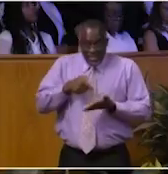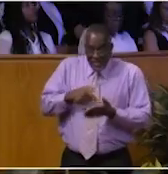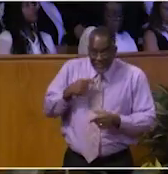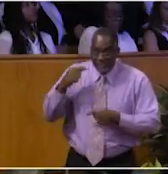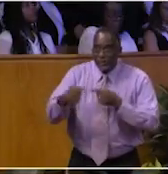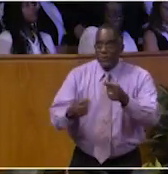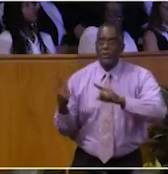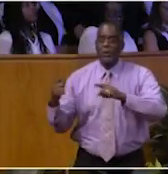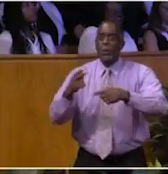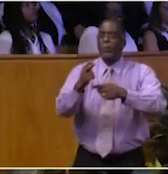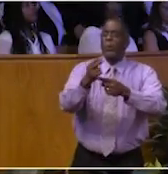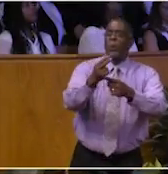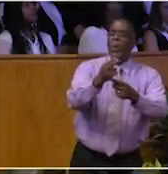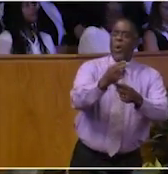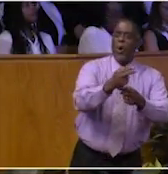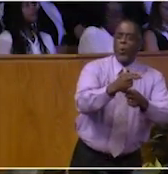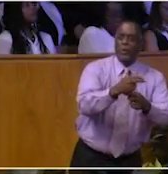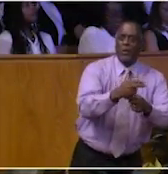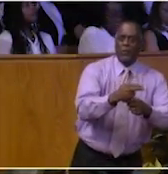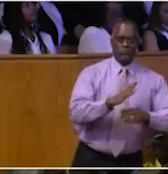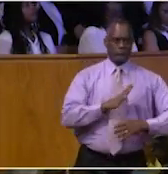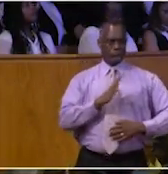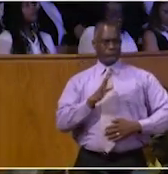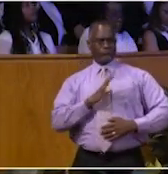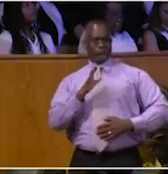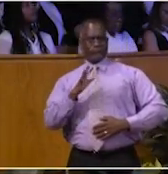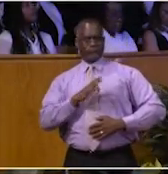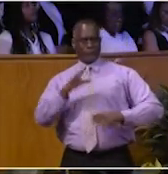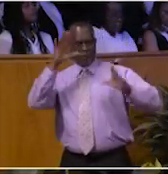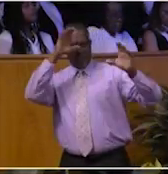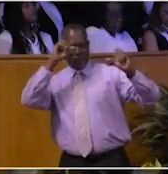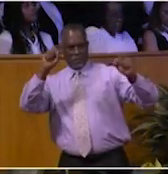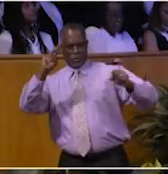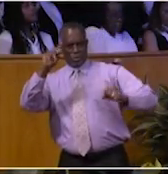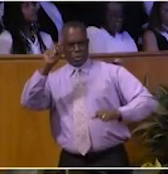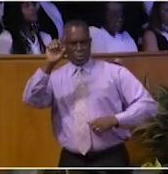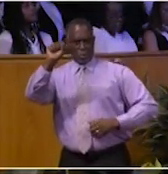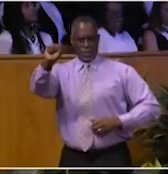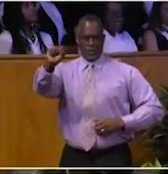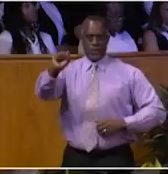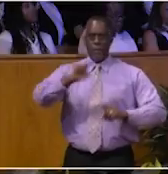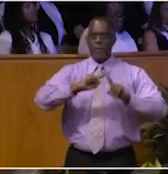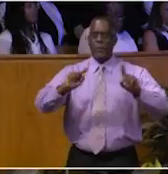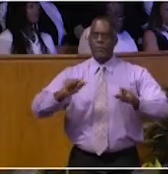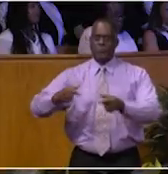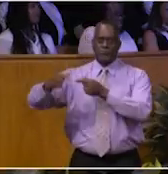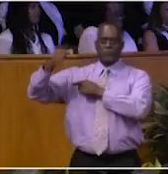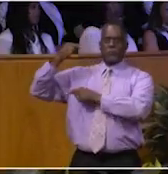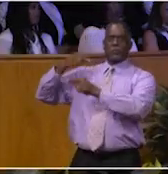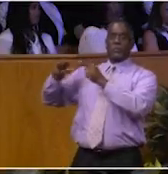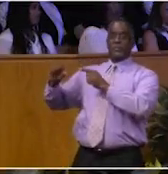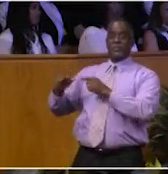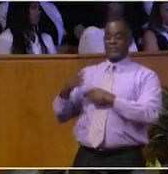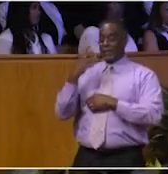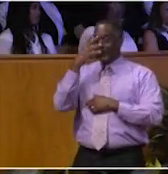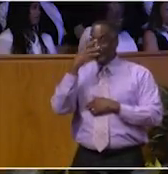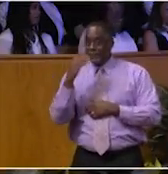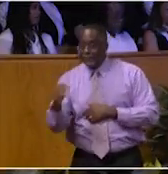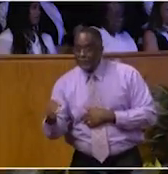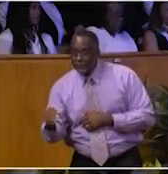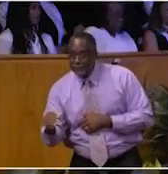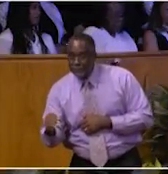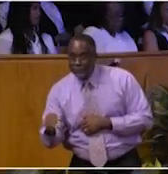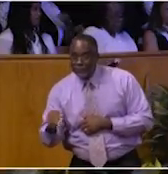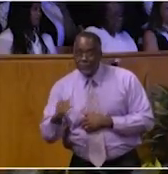who sleeps in hotel presidential suites when our parents could only sweep dusty